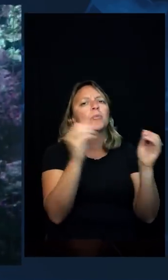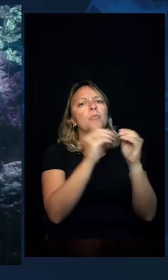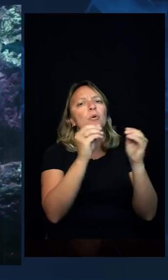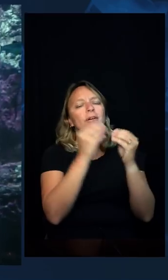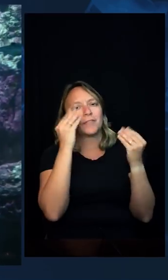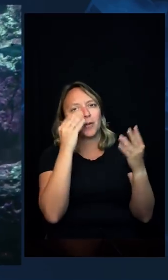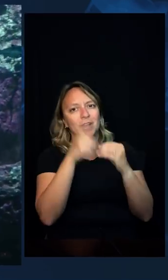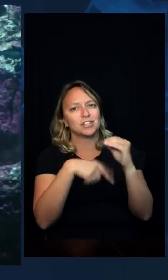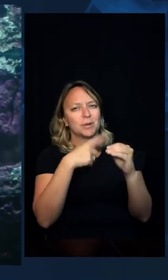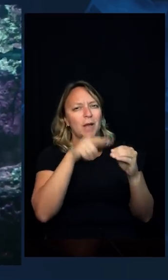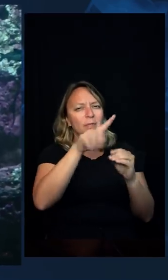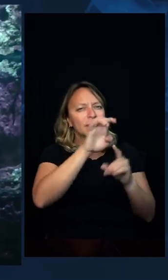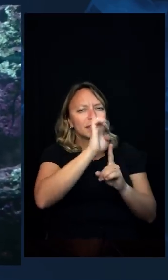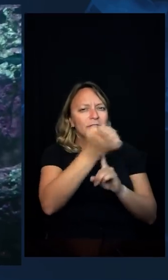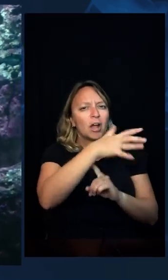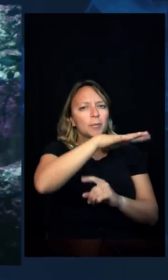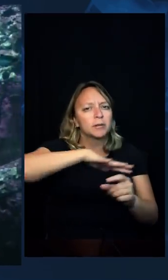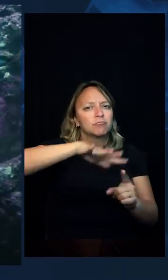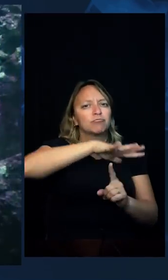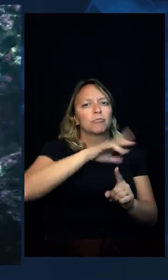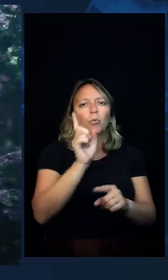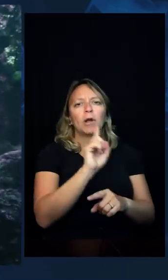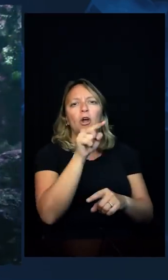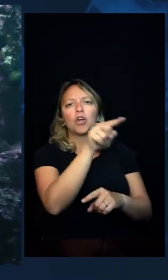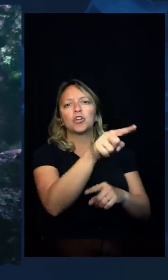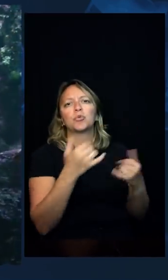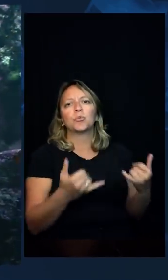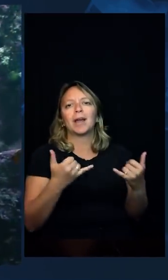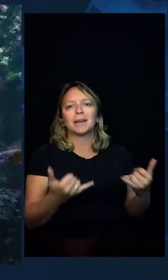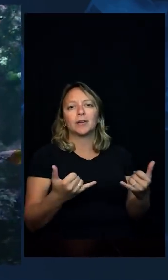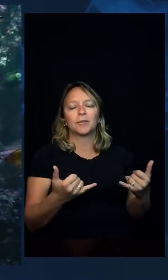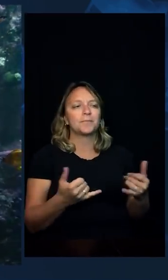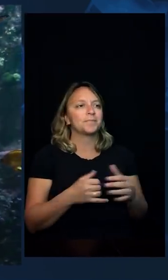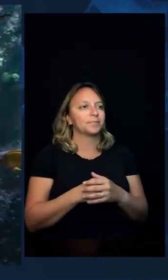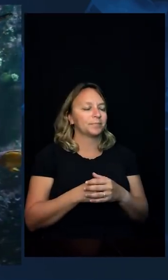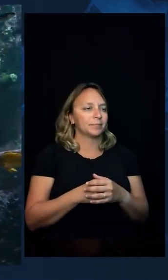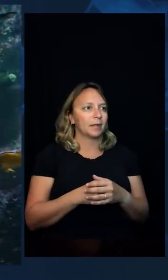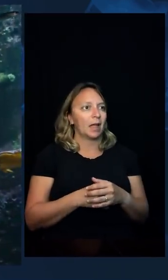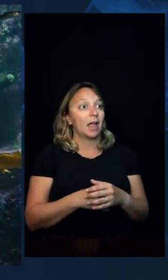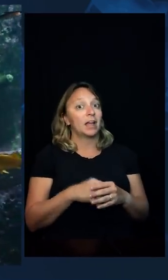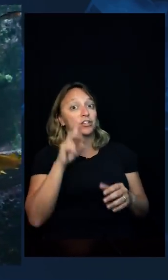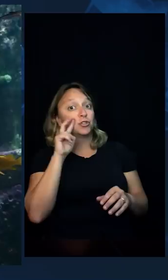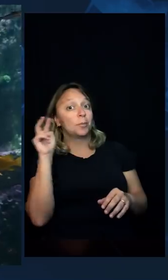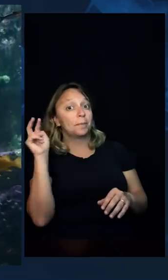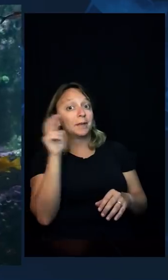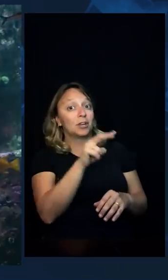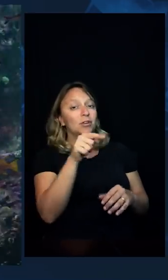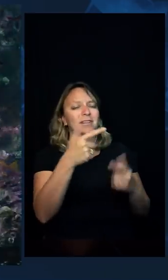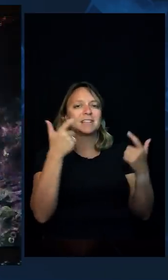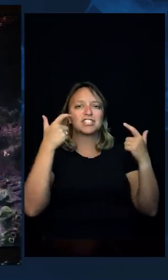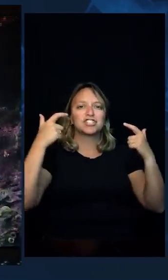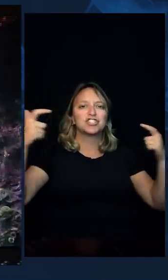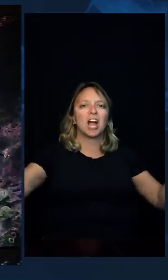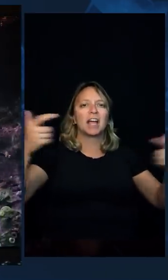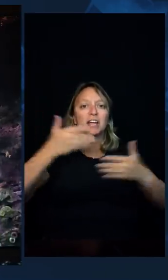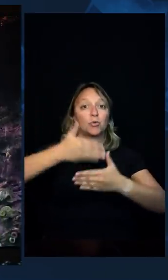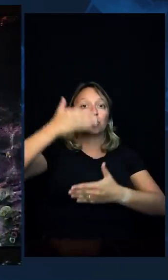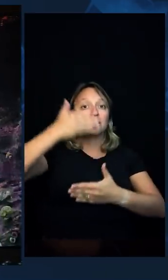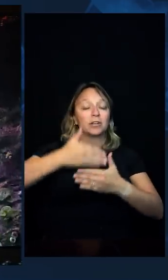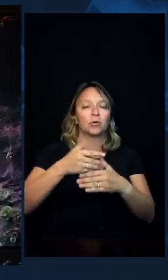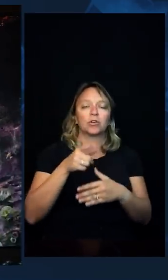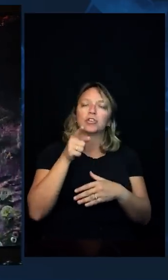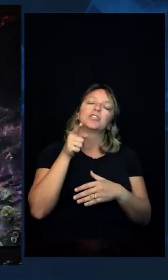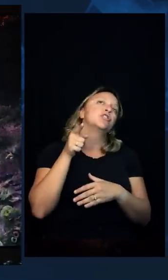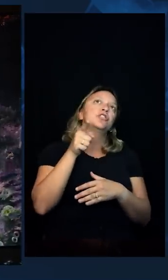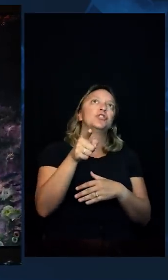this habitat. Where are we right now? As you peer into this giant window, you are